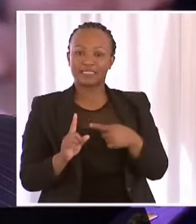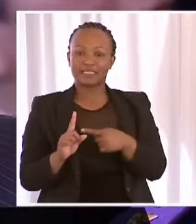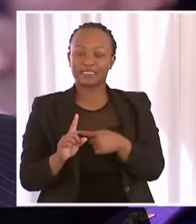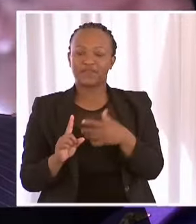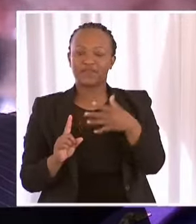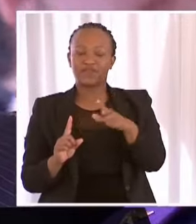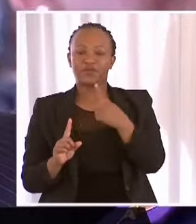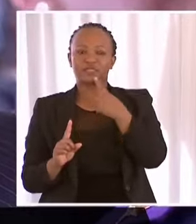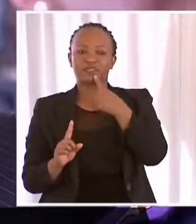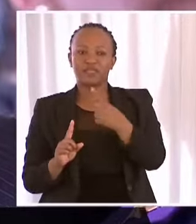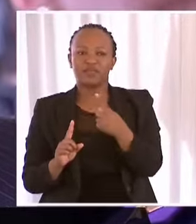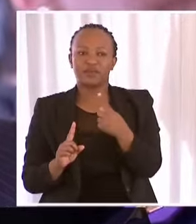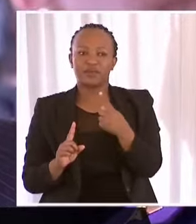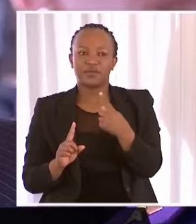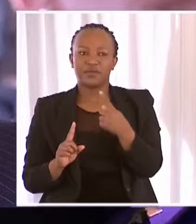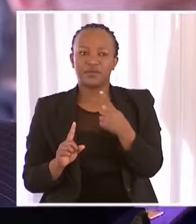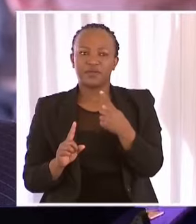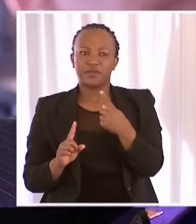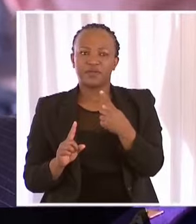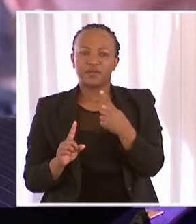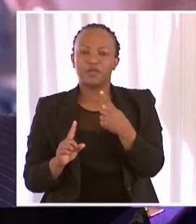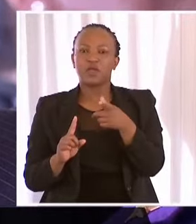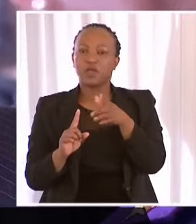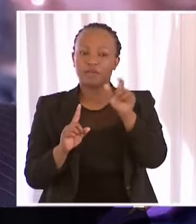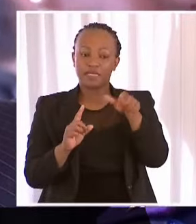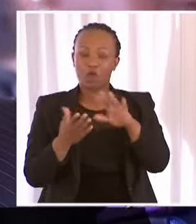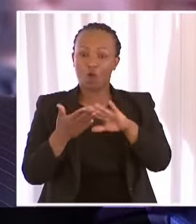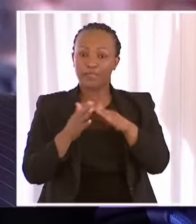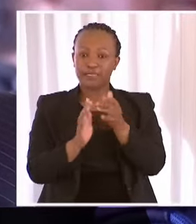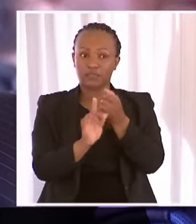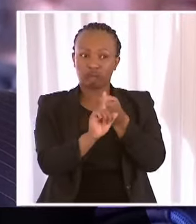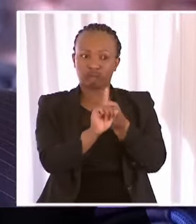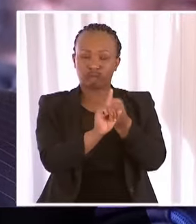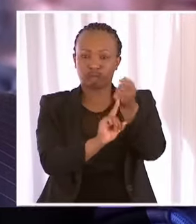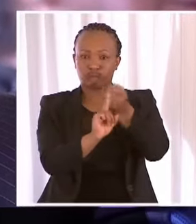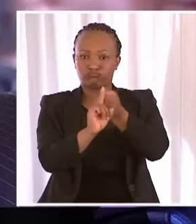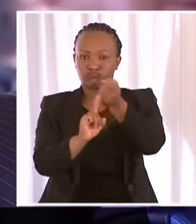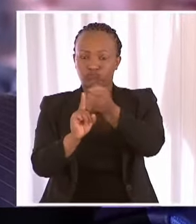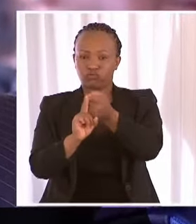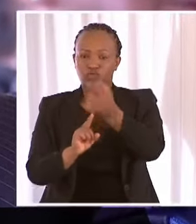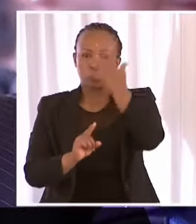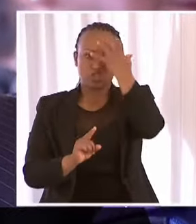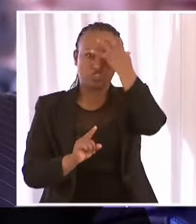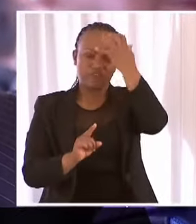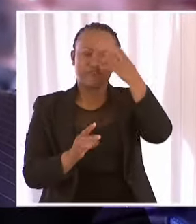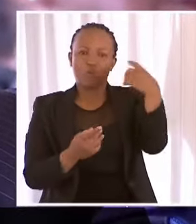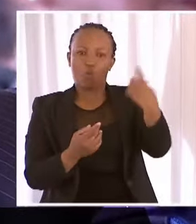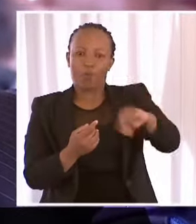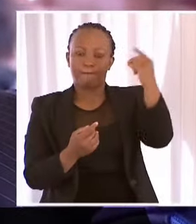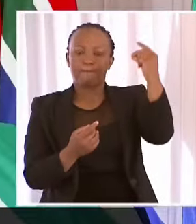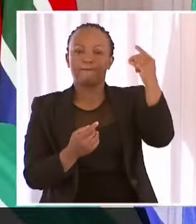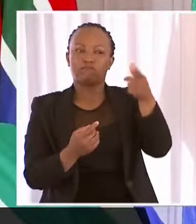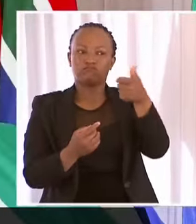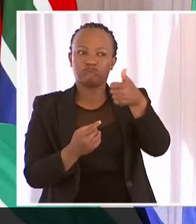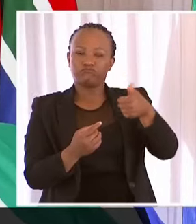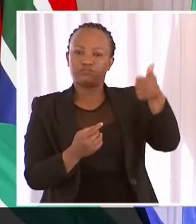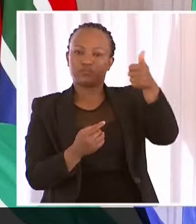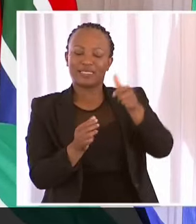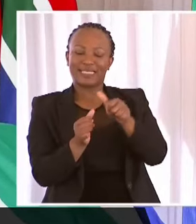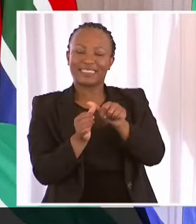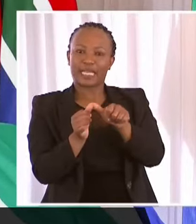our commissar, and he was the chief whip of the